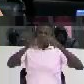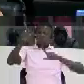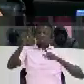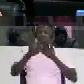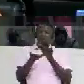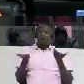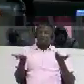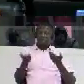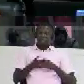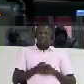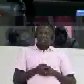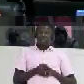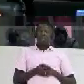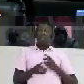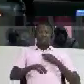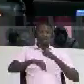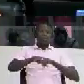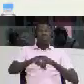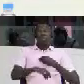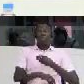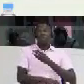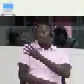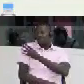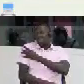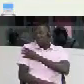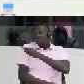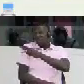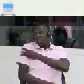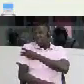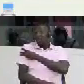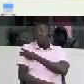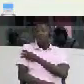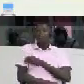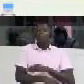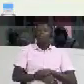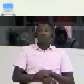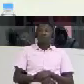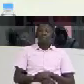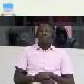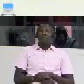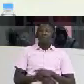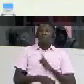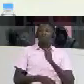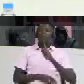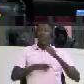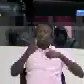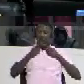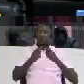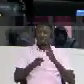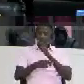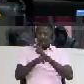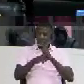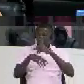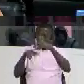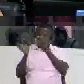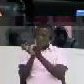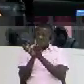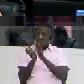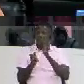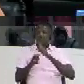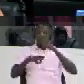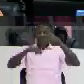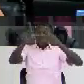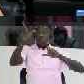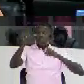Staff sergeant. At that time, I was promoted to the rank of a staff sergeant. What about the security corps? What rank did you hold when you were